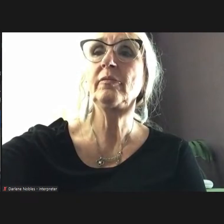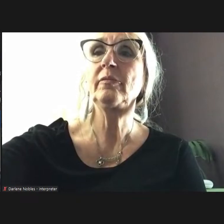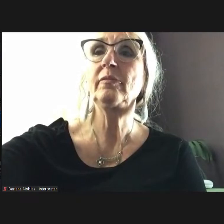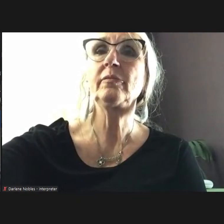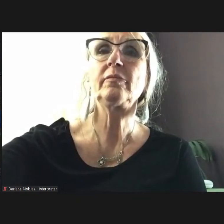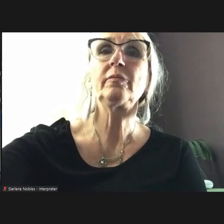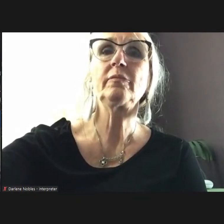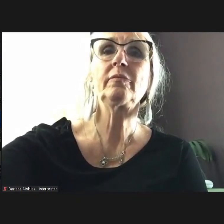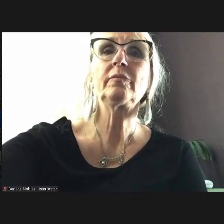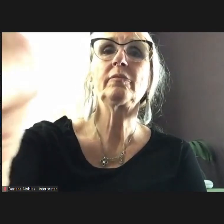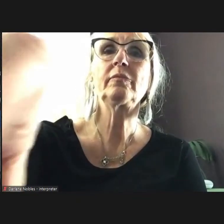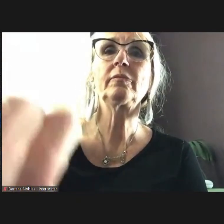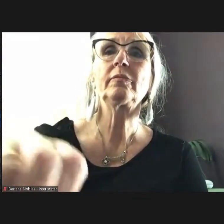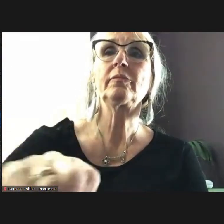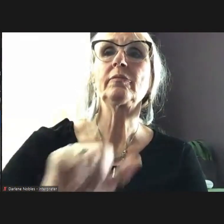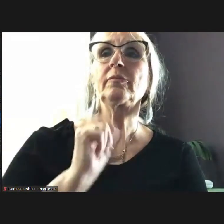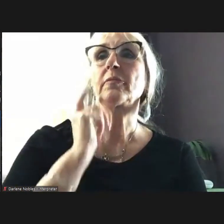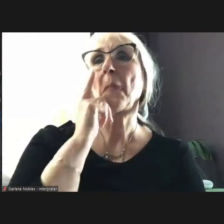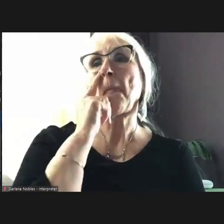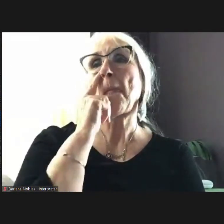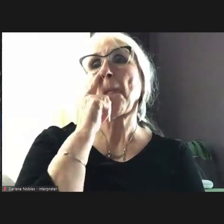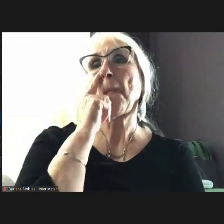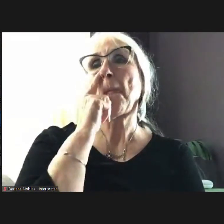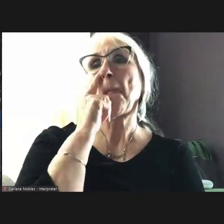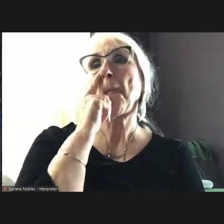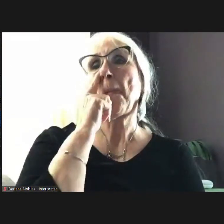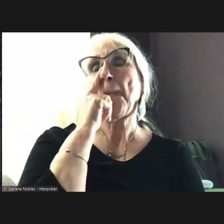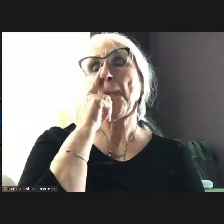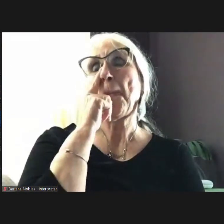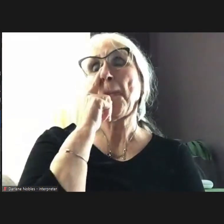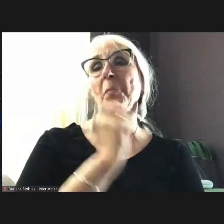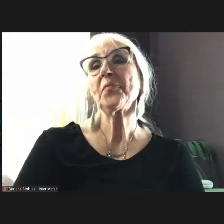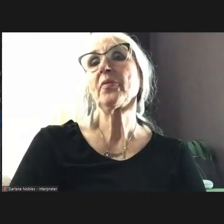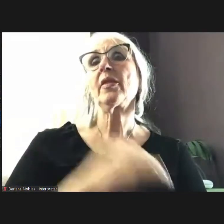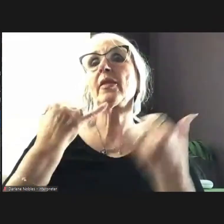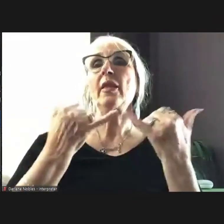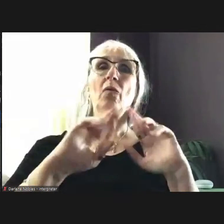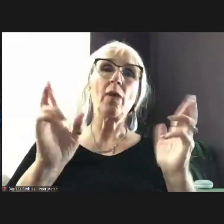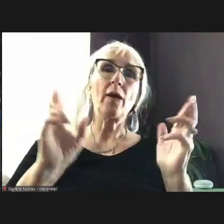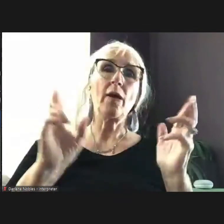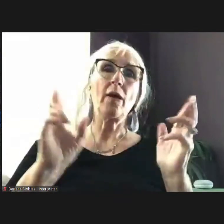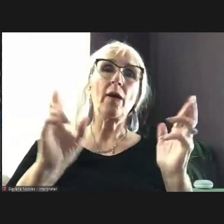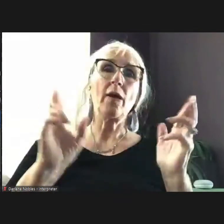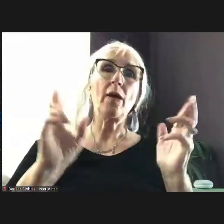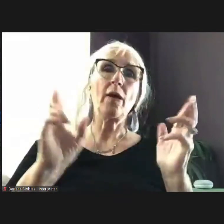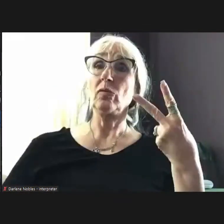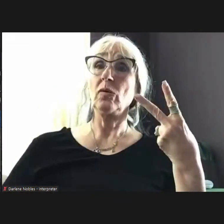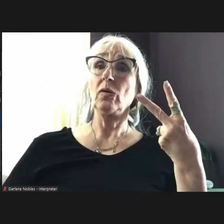Here we go. And everyone ready? 3, 2, I'm gonna take a couple of them.